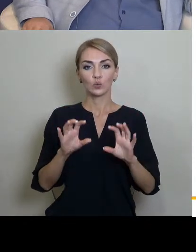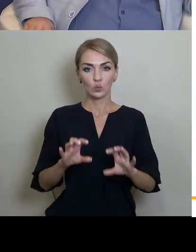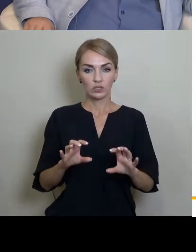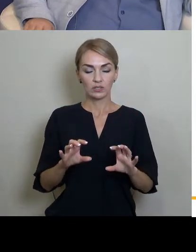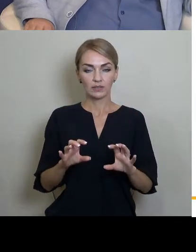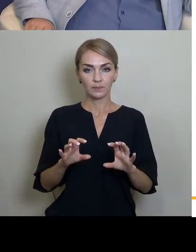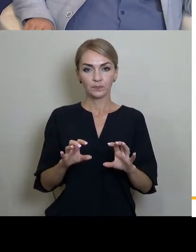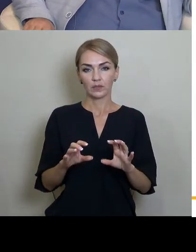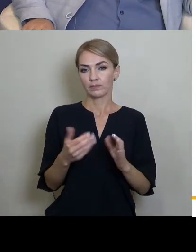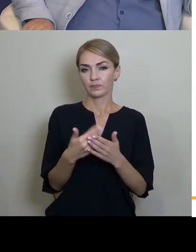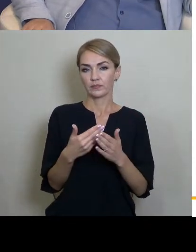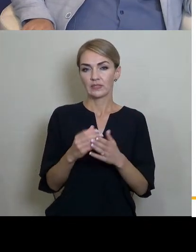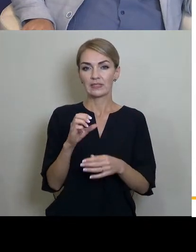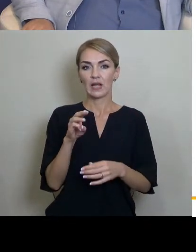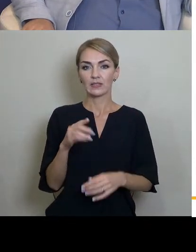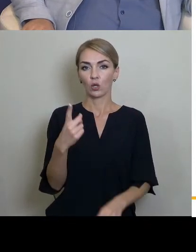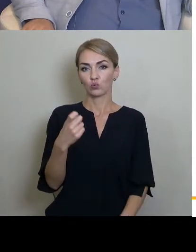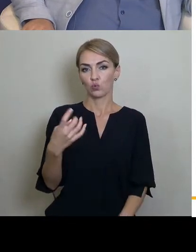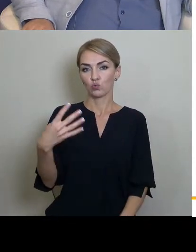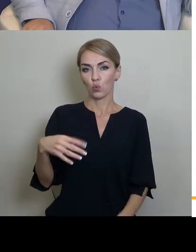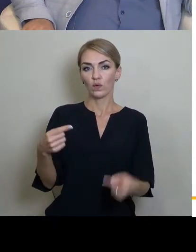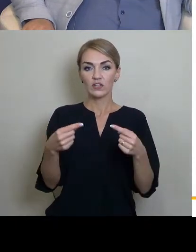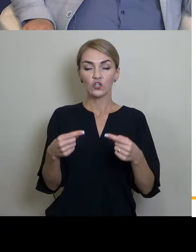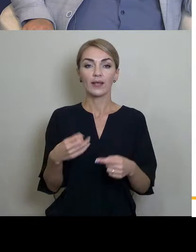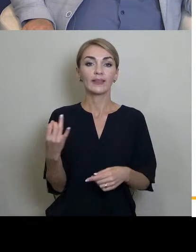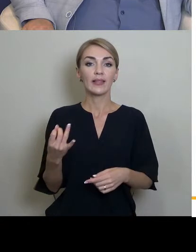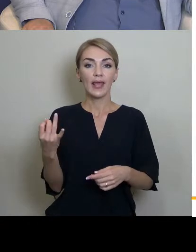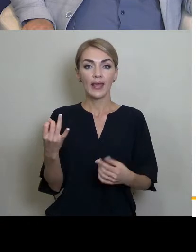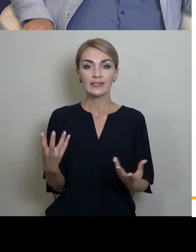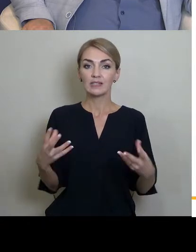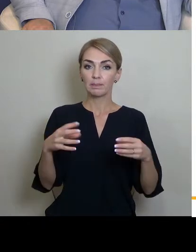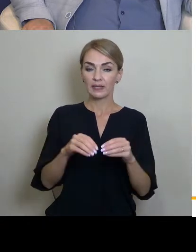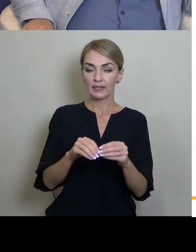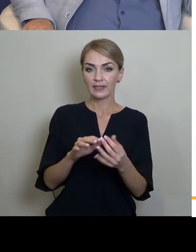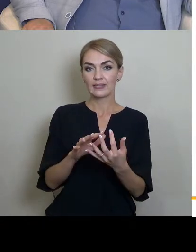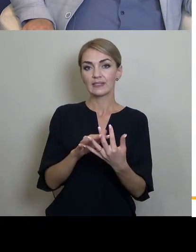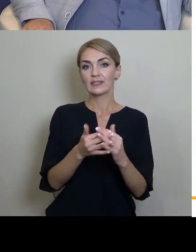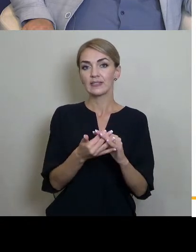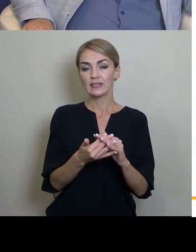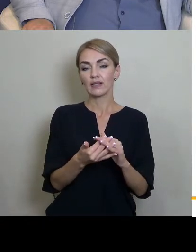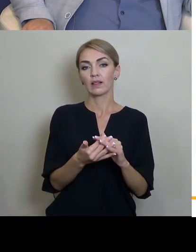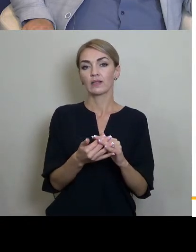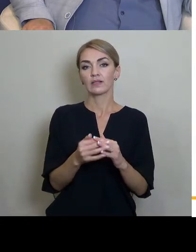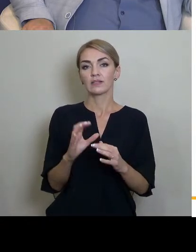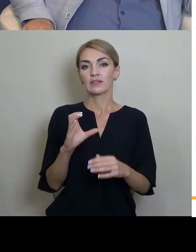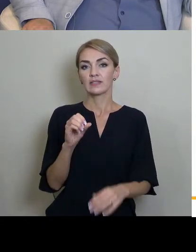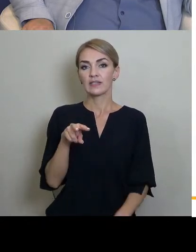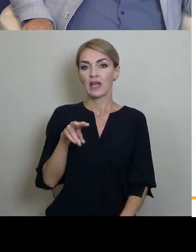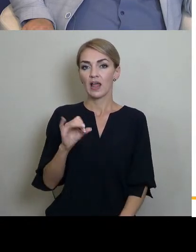the constitution, that's Article 140, that defines that